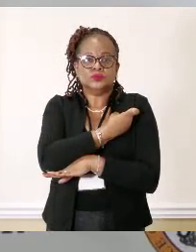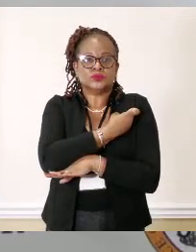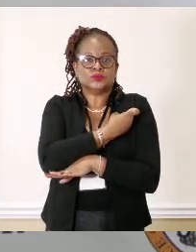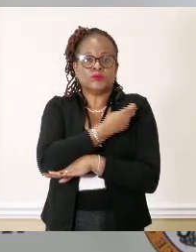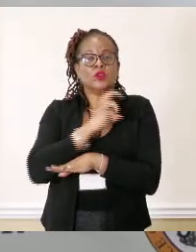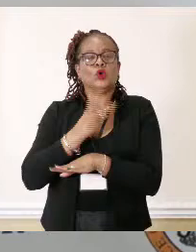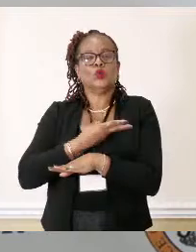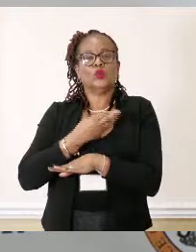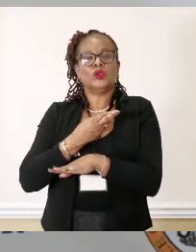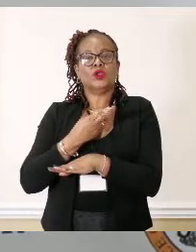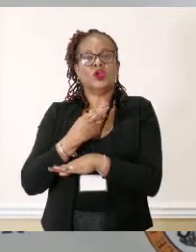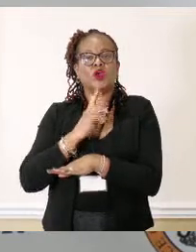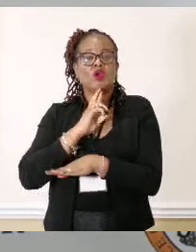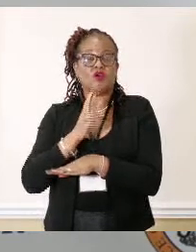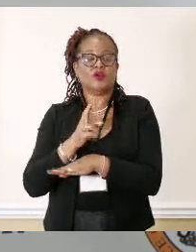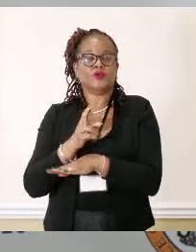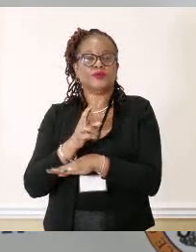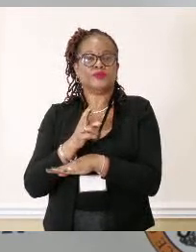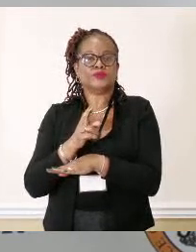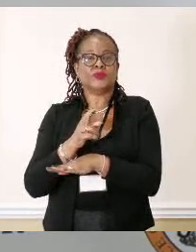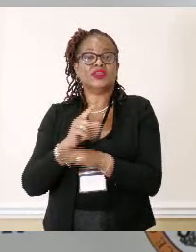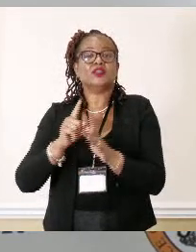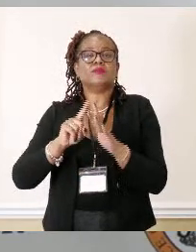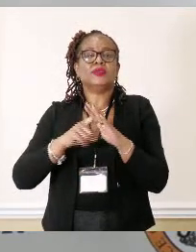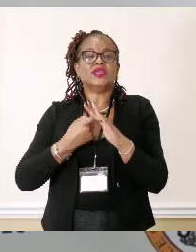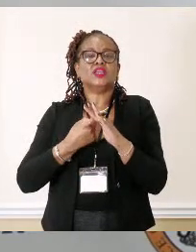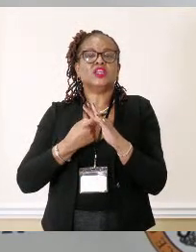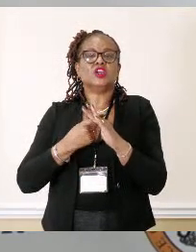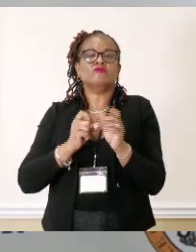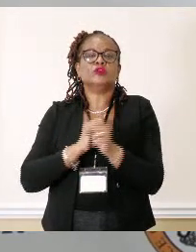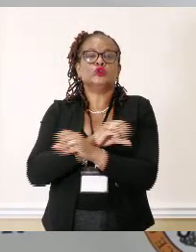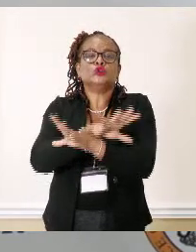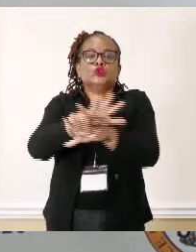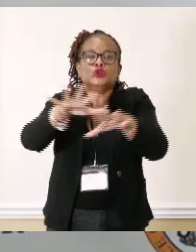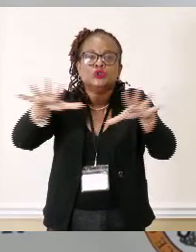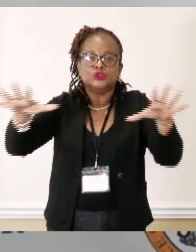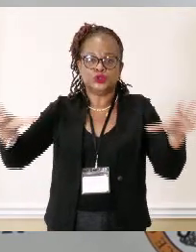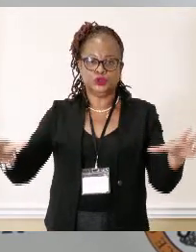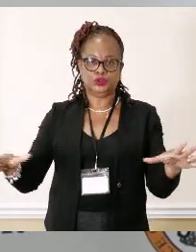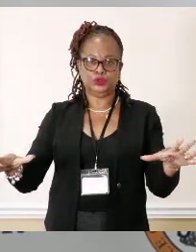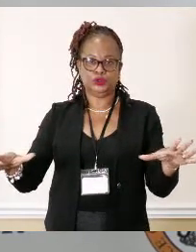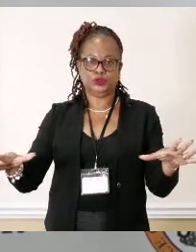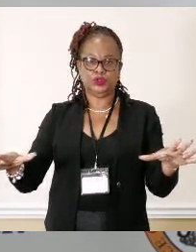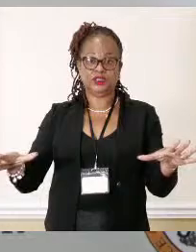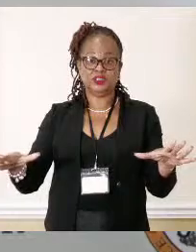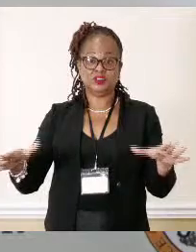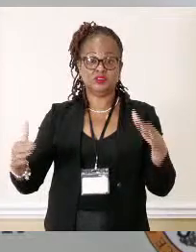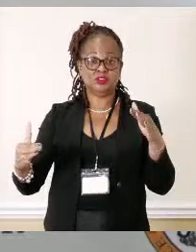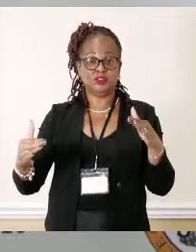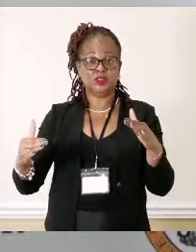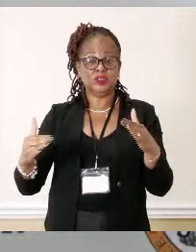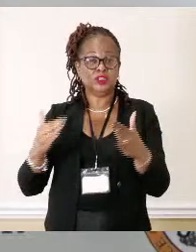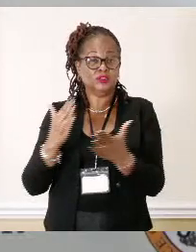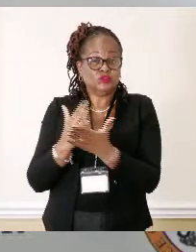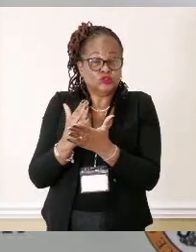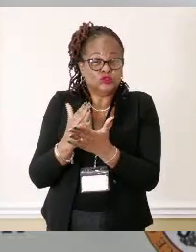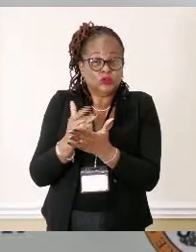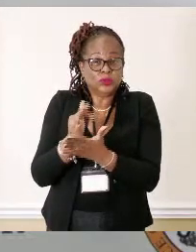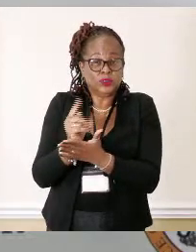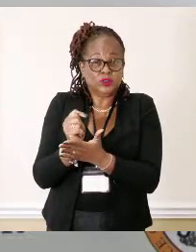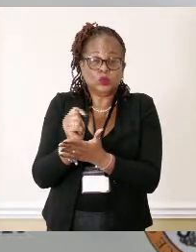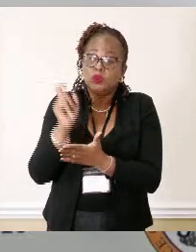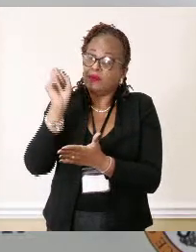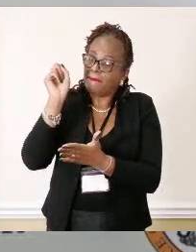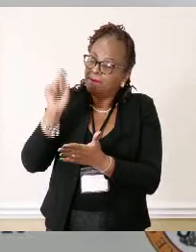We are in the beginning of a surge, and to control the surge in new cases, I repeat, we